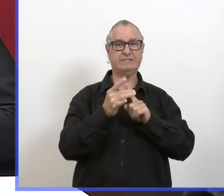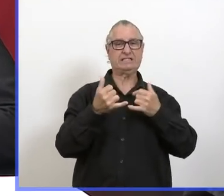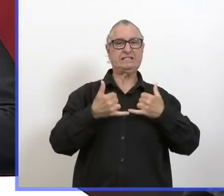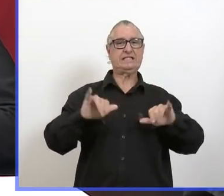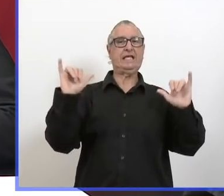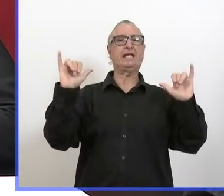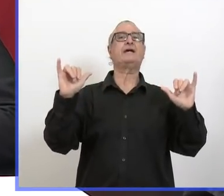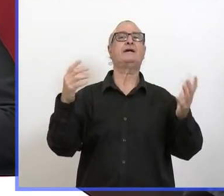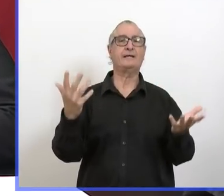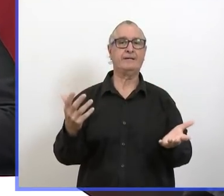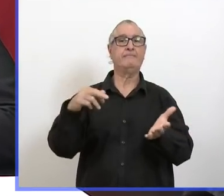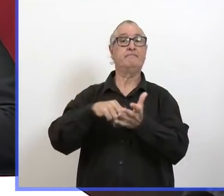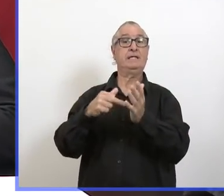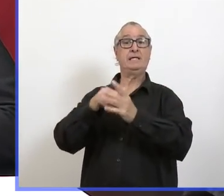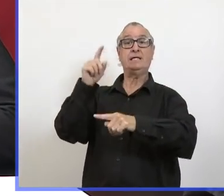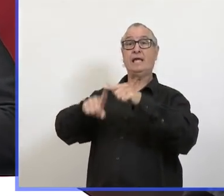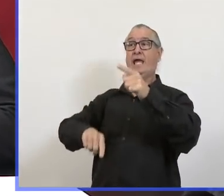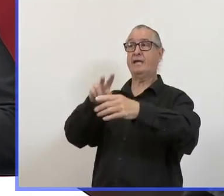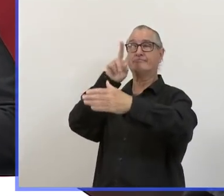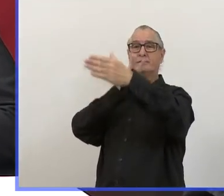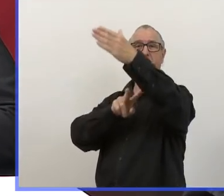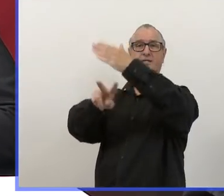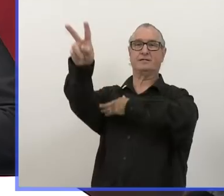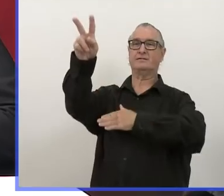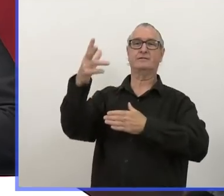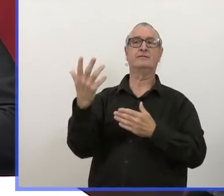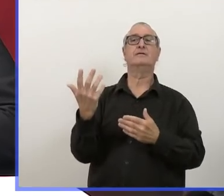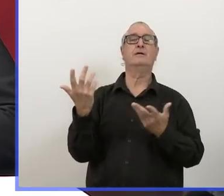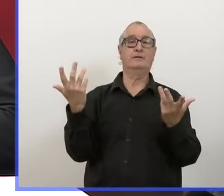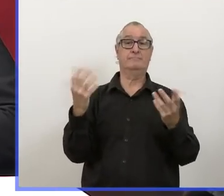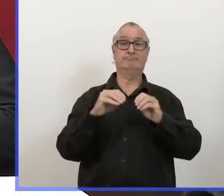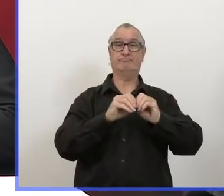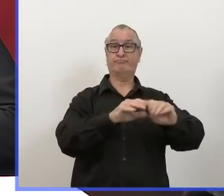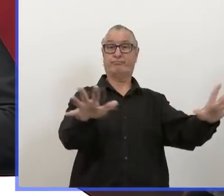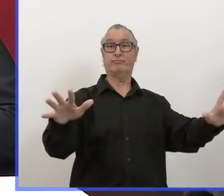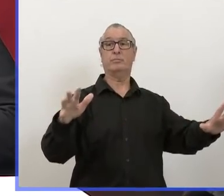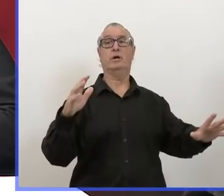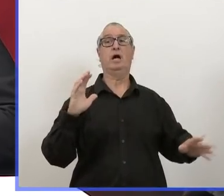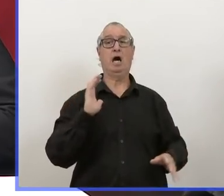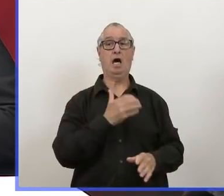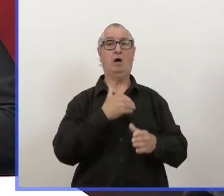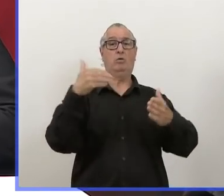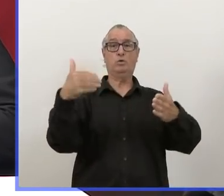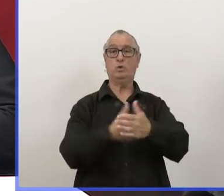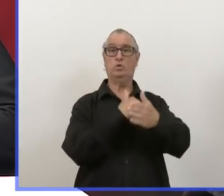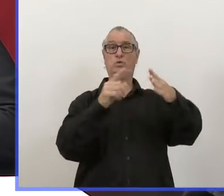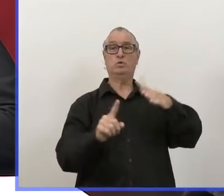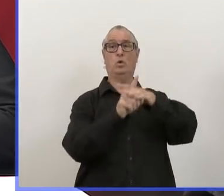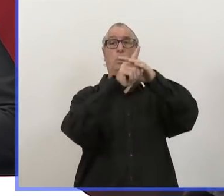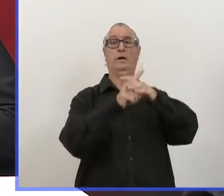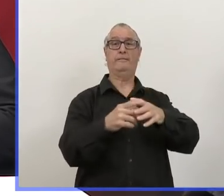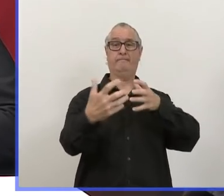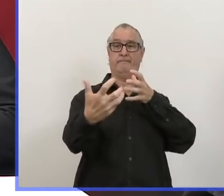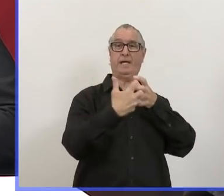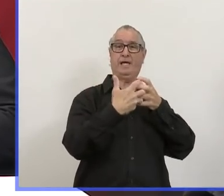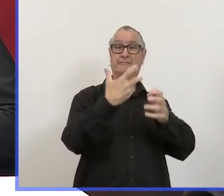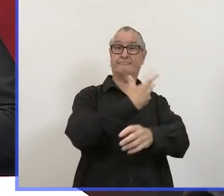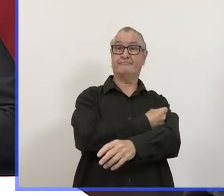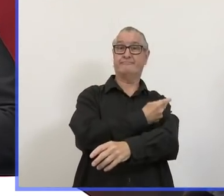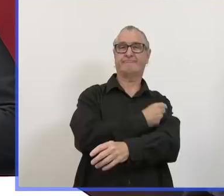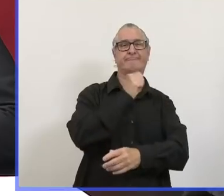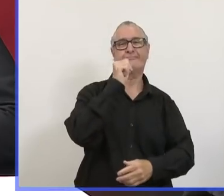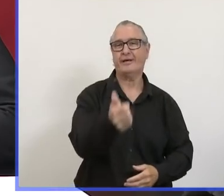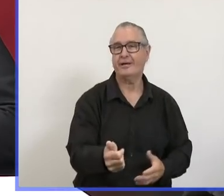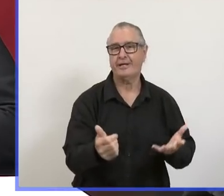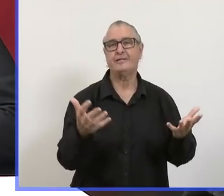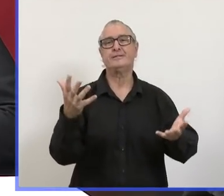future. I think at the present time, we need to focus on where we're at right now. We need to get our numbers down. We need to manage the third wave and